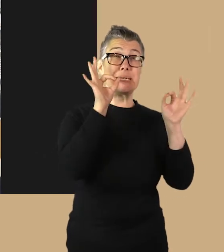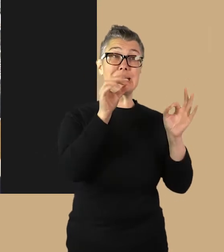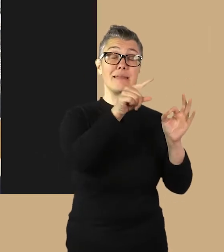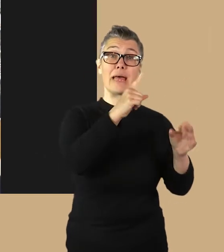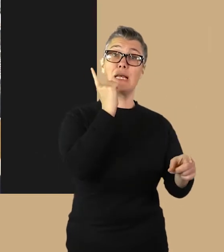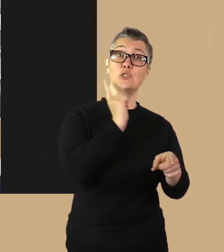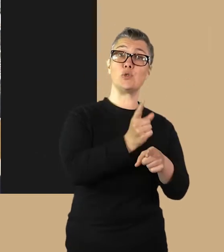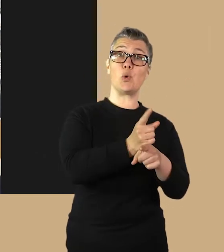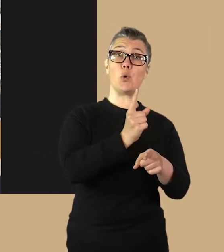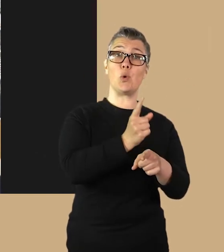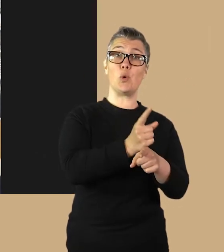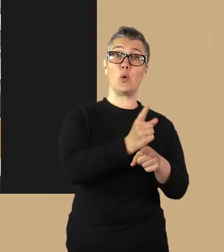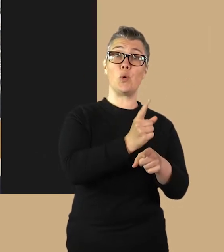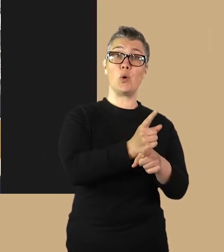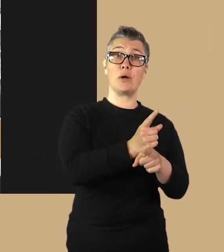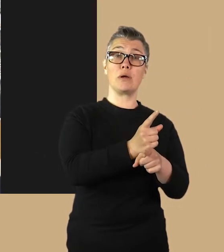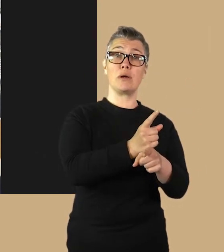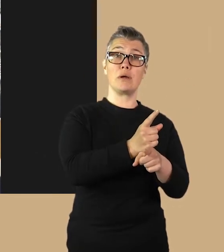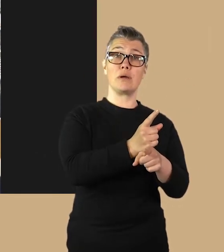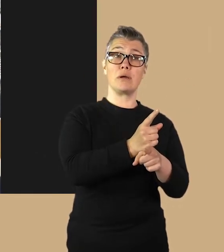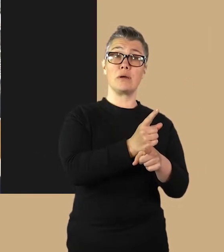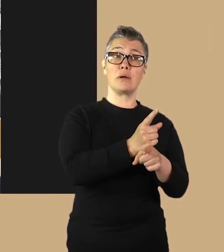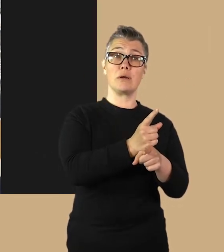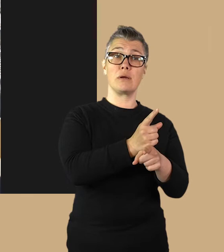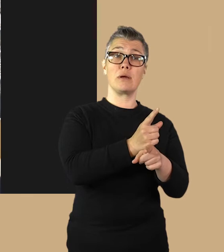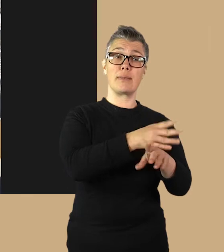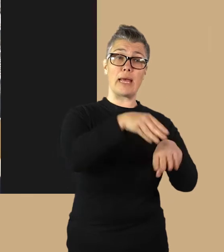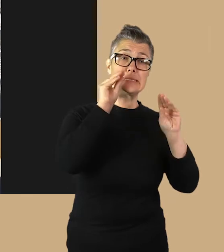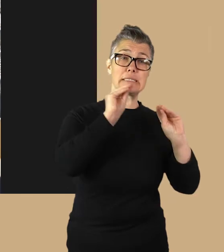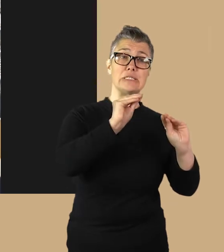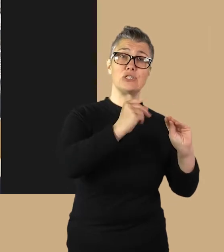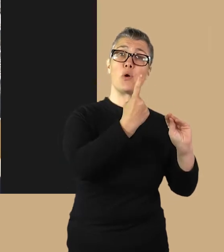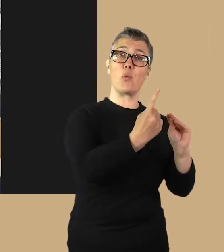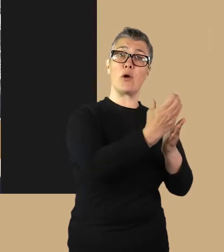they taught one course and then I would have them next semester for another course